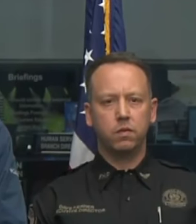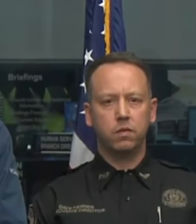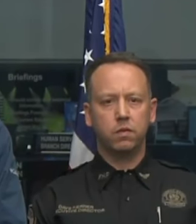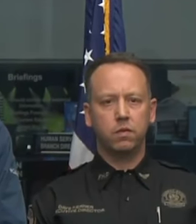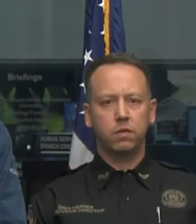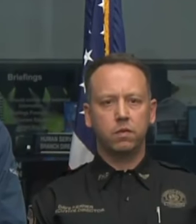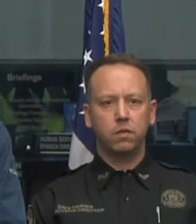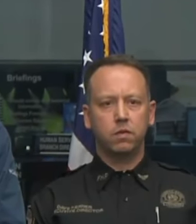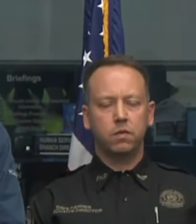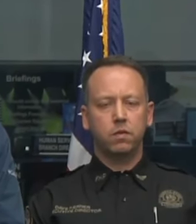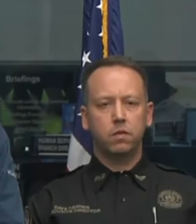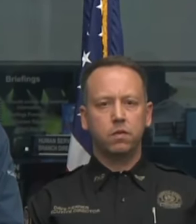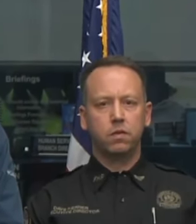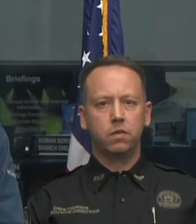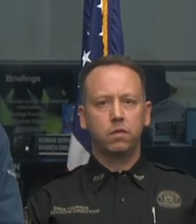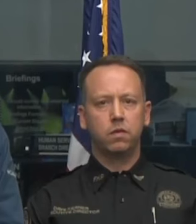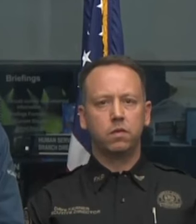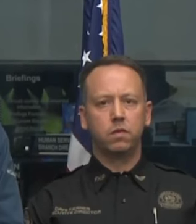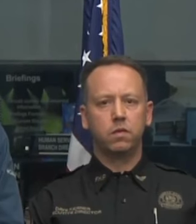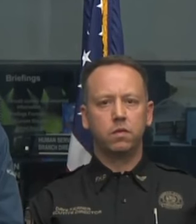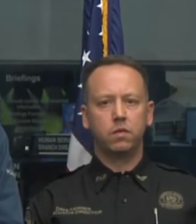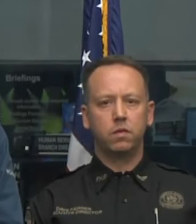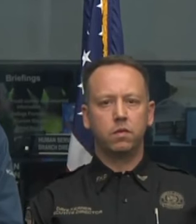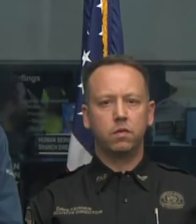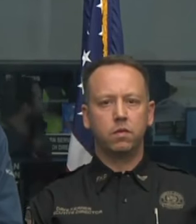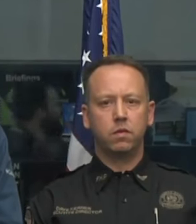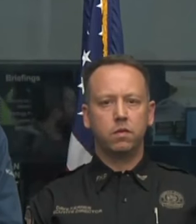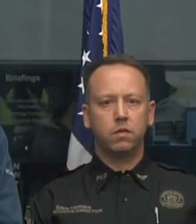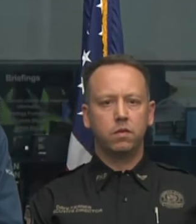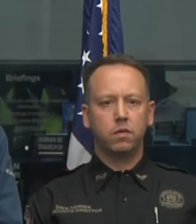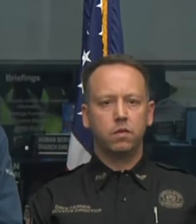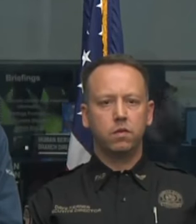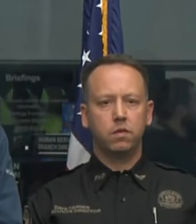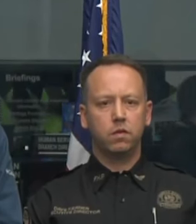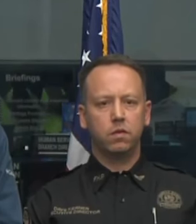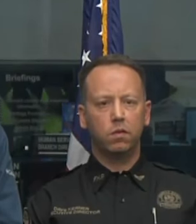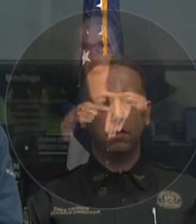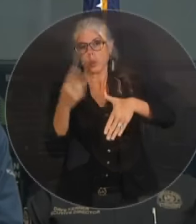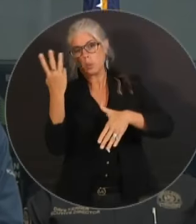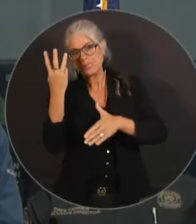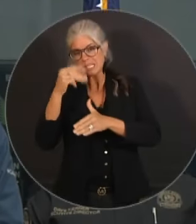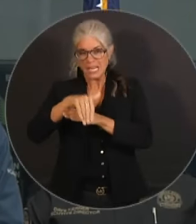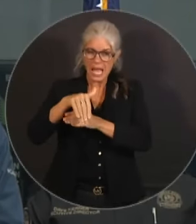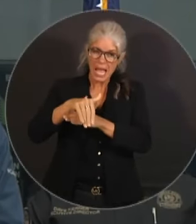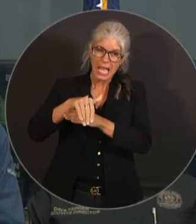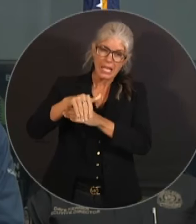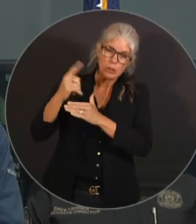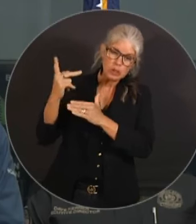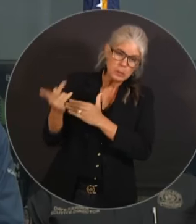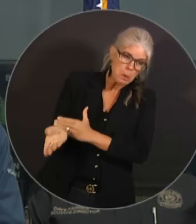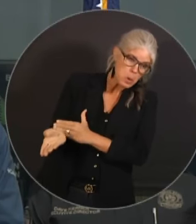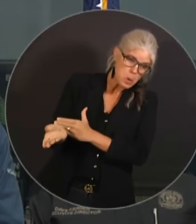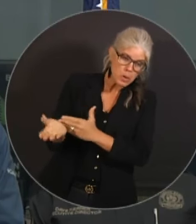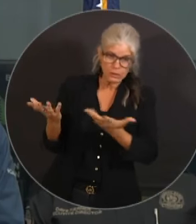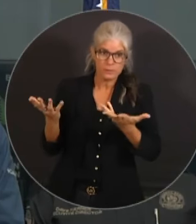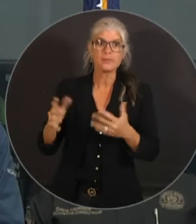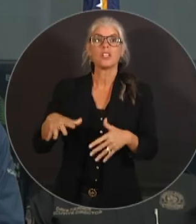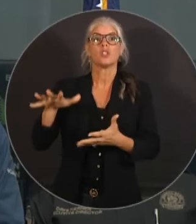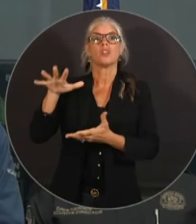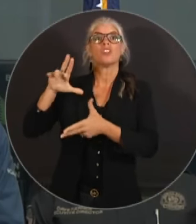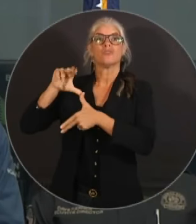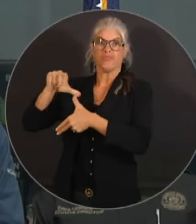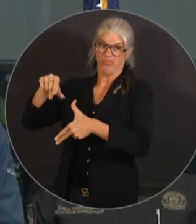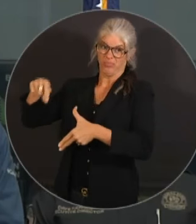on the west coast of Florida sometime between Wednesday evening and early Thursday morning. The storm has moved a little